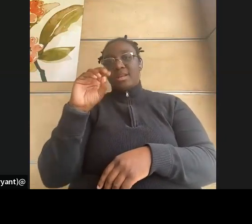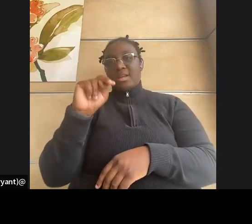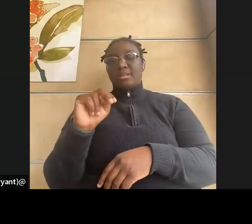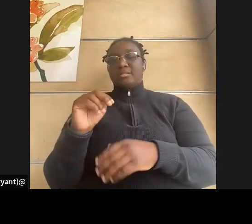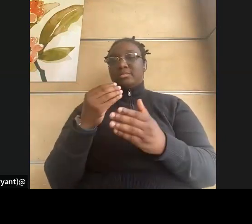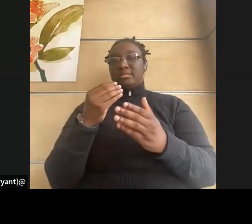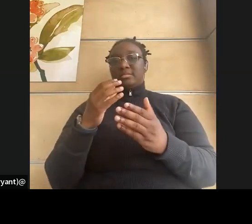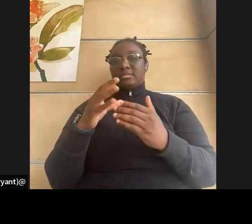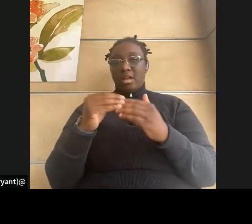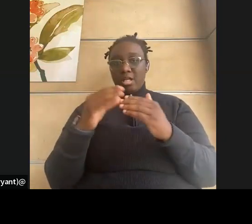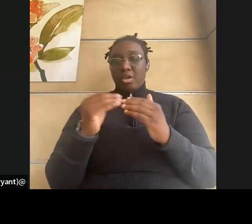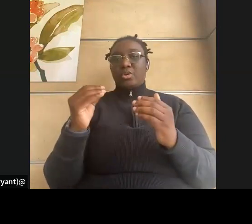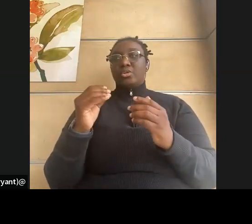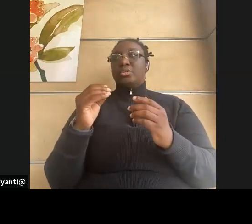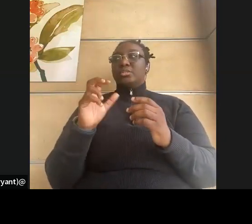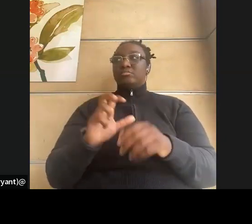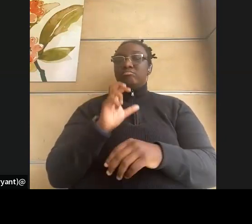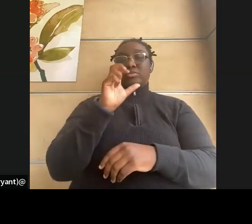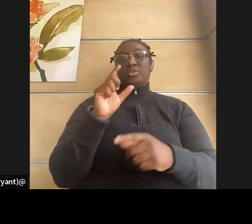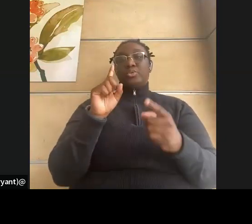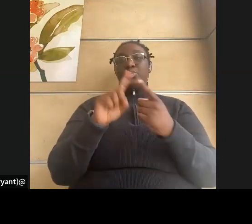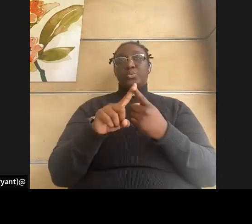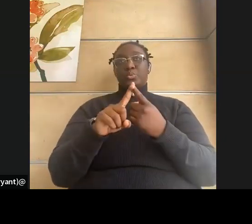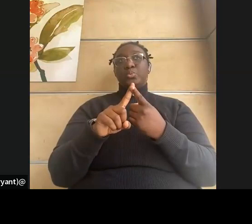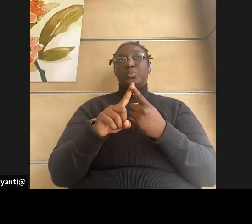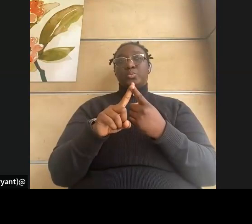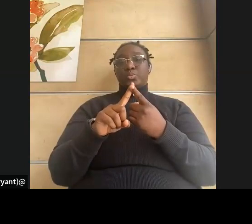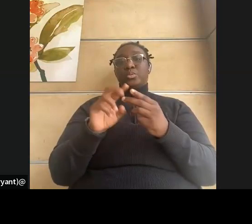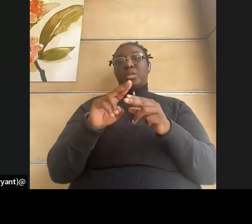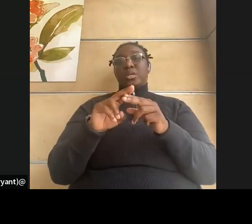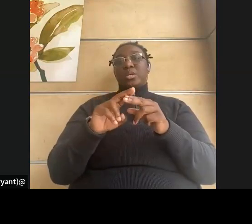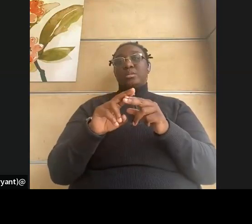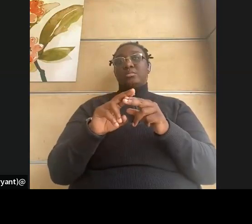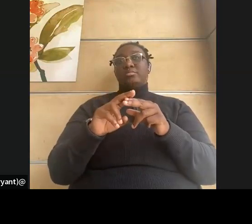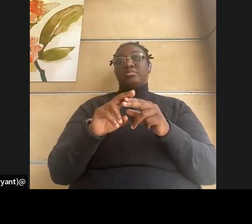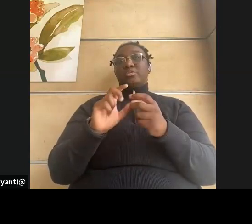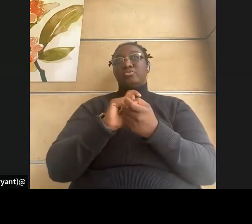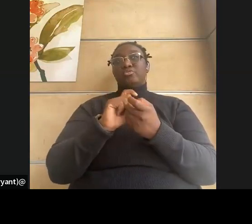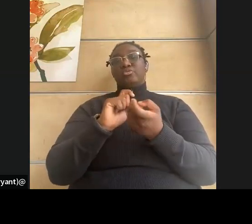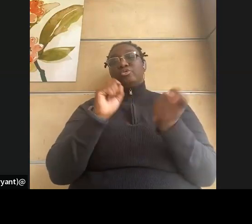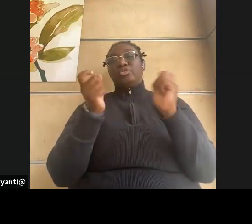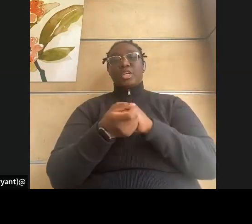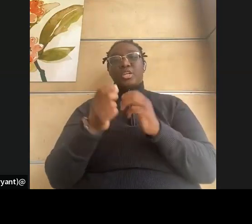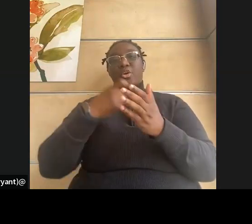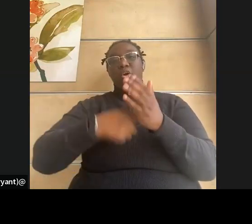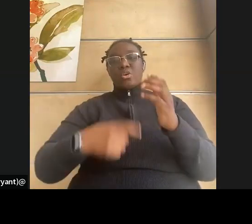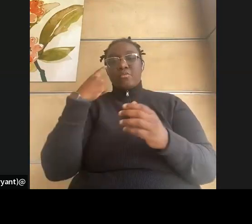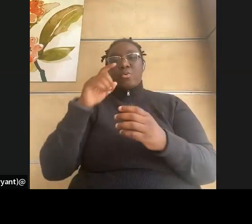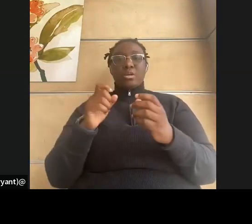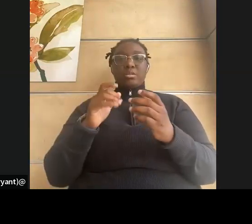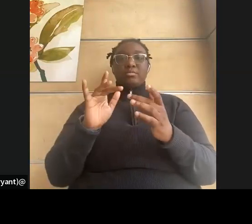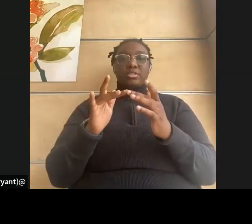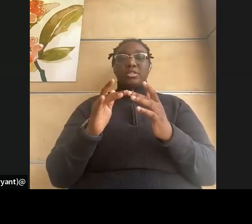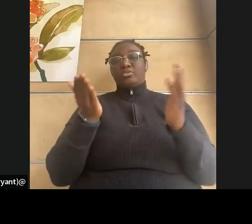mile network to offset the cost of deploying internet service and infrastructure out